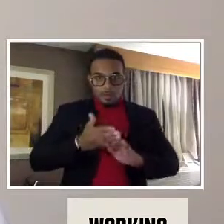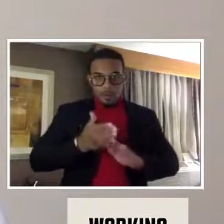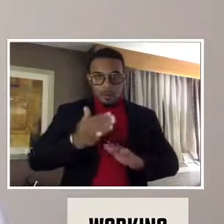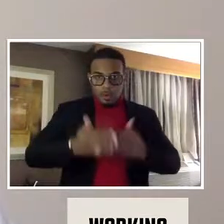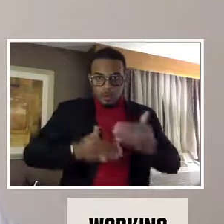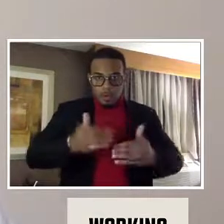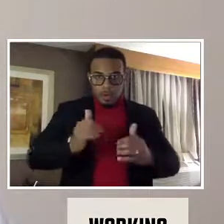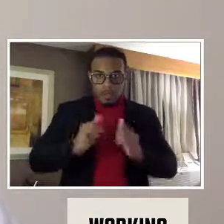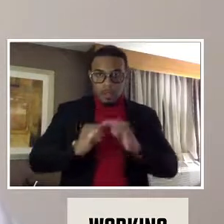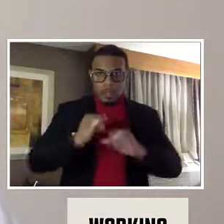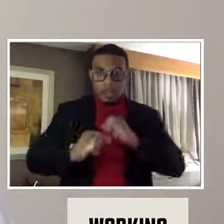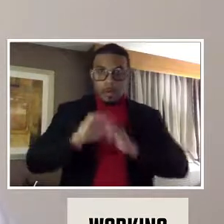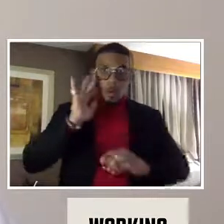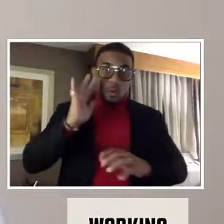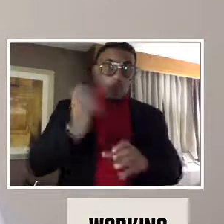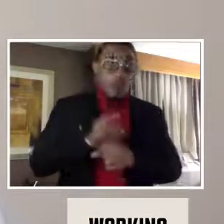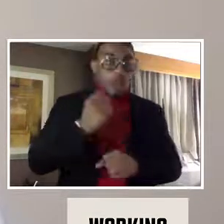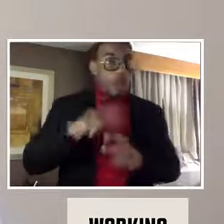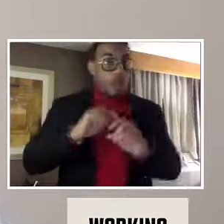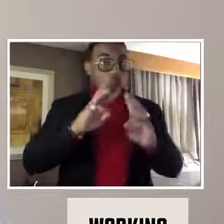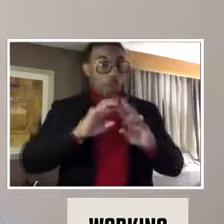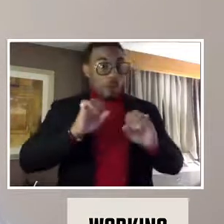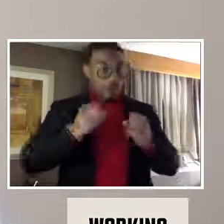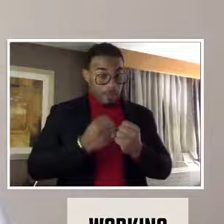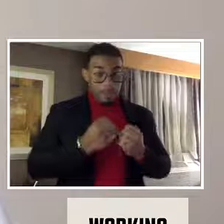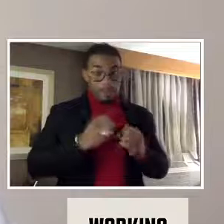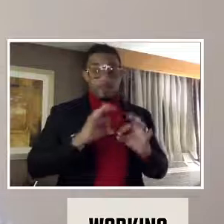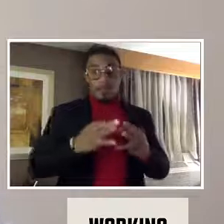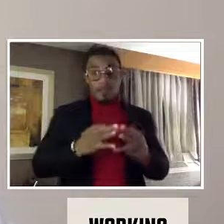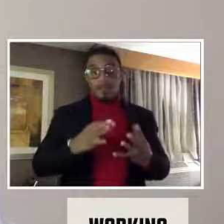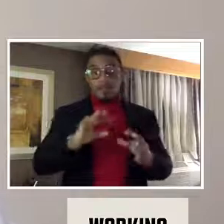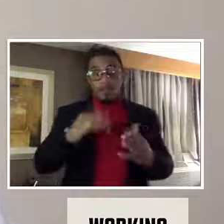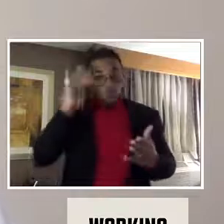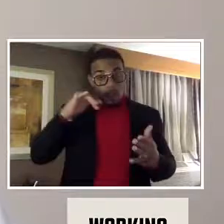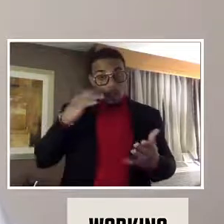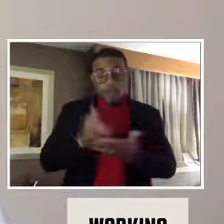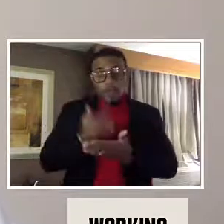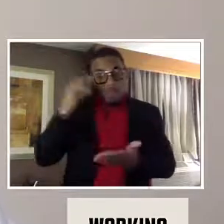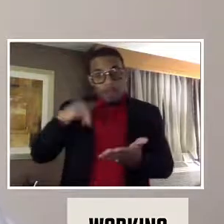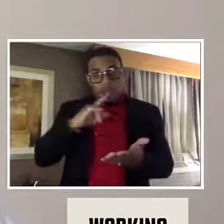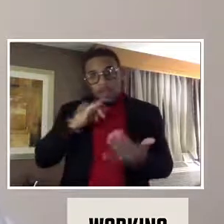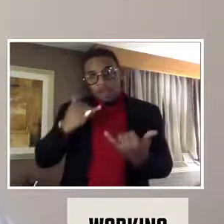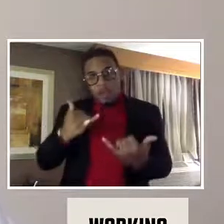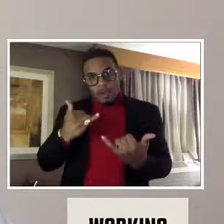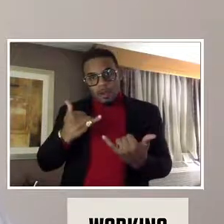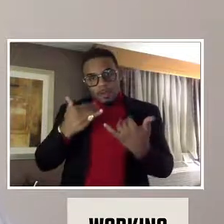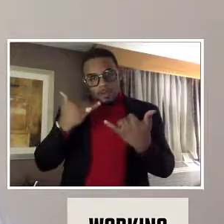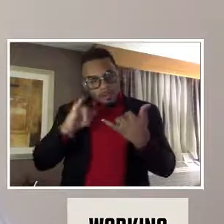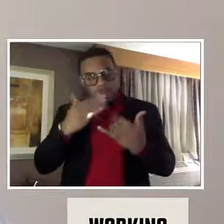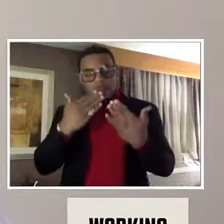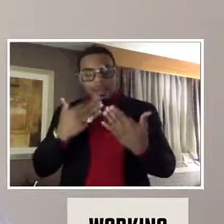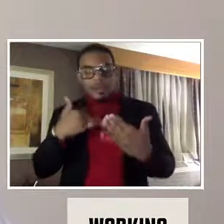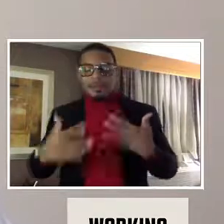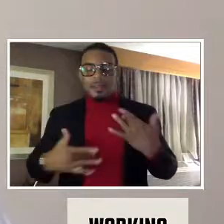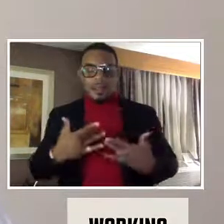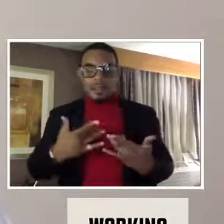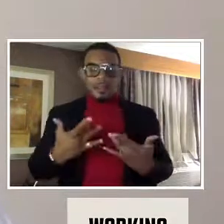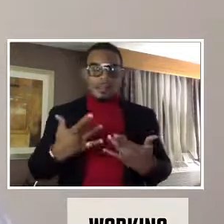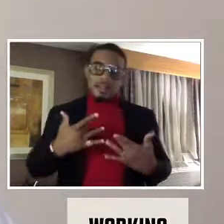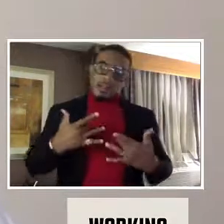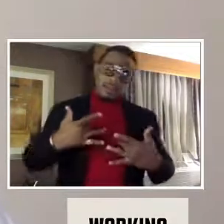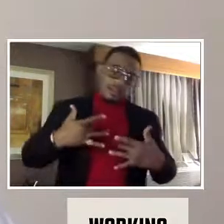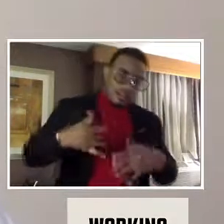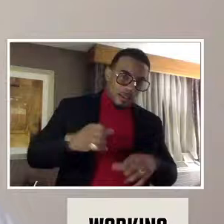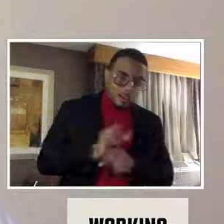win. But the Working Families Party knew that I could win. And for that, I will be eternally grateful. And I'm so excited to get to work